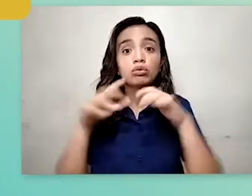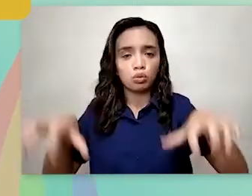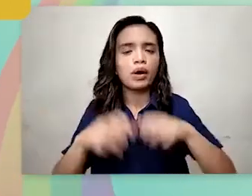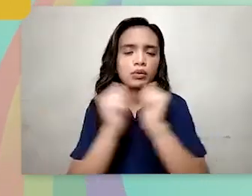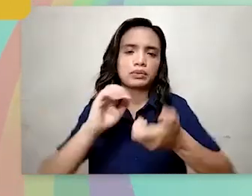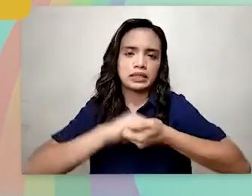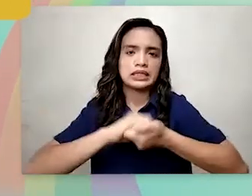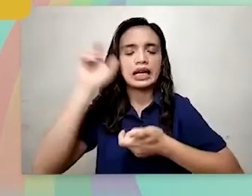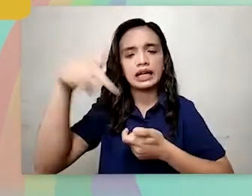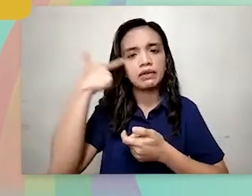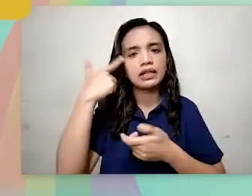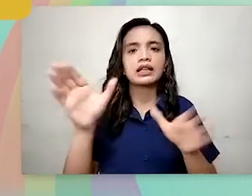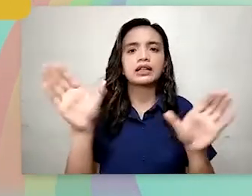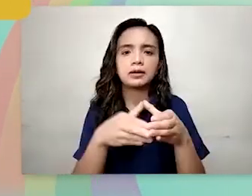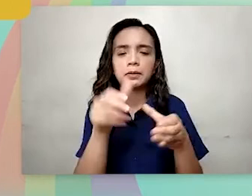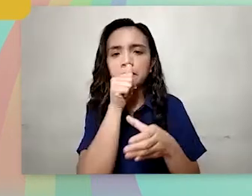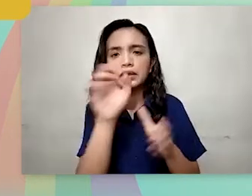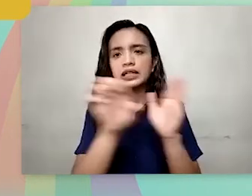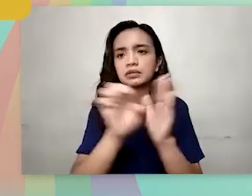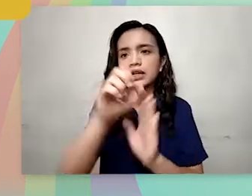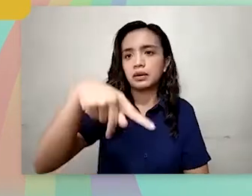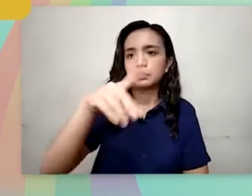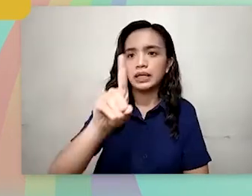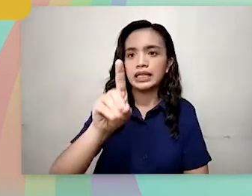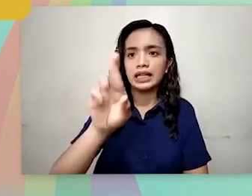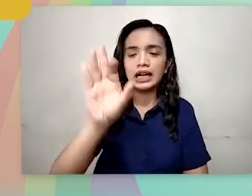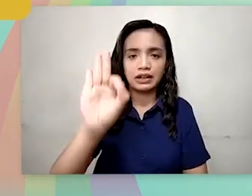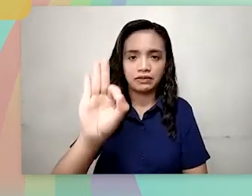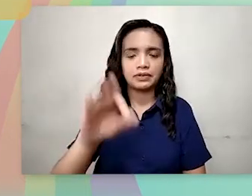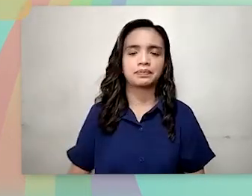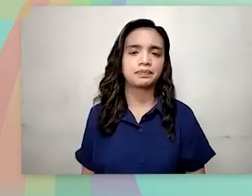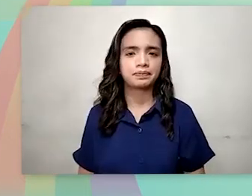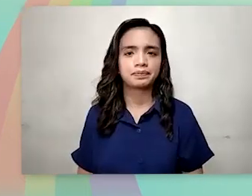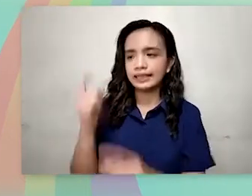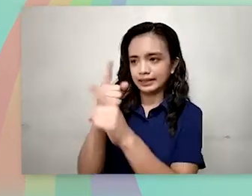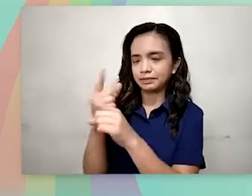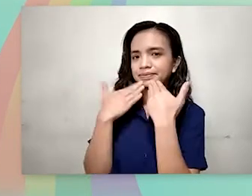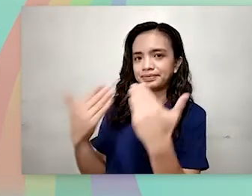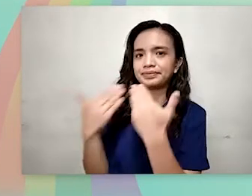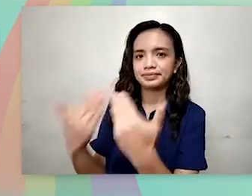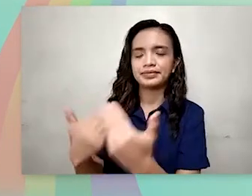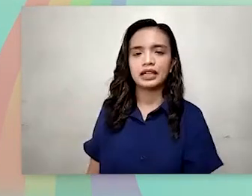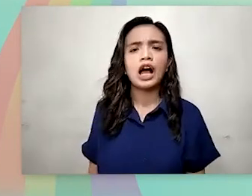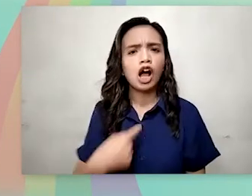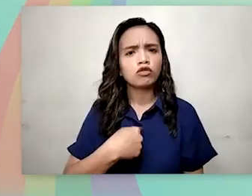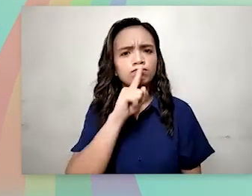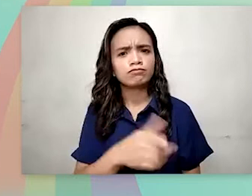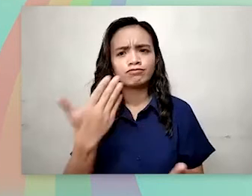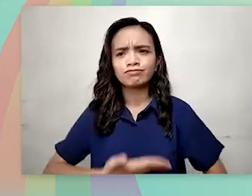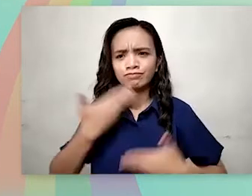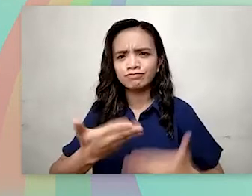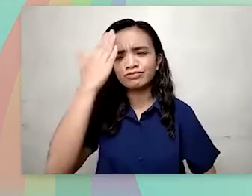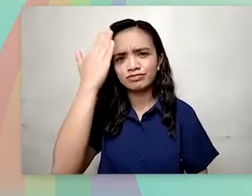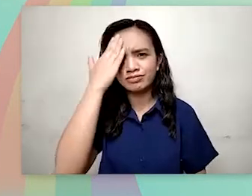partners, government and private sector partners like PDRF and the Resilience Core Group. Thank you. I'm very happy to know